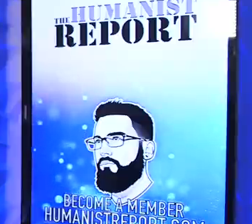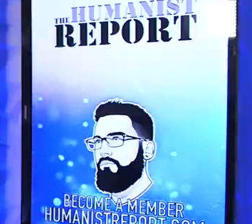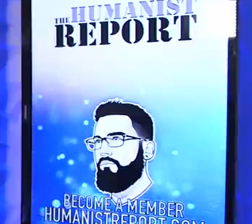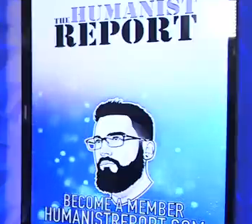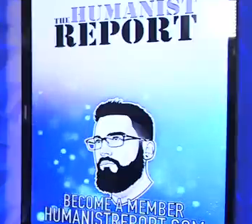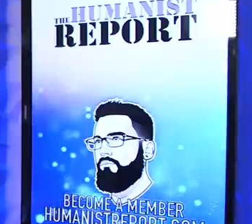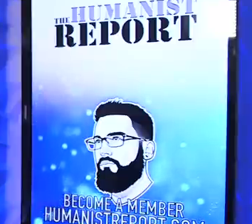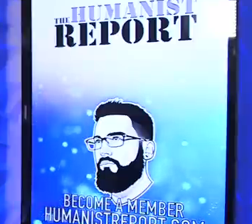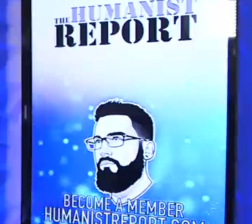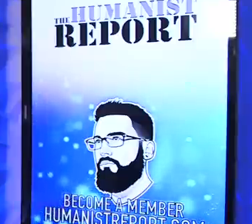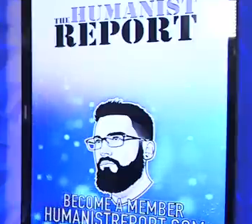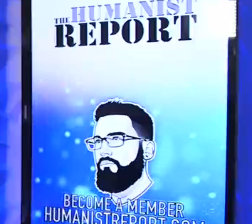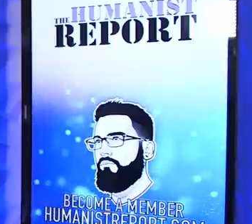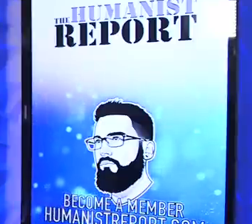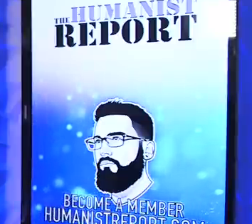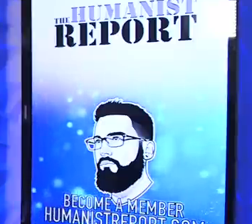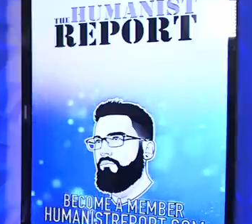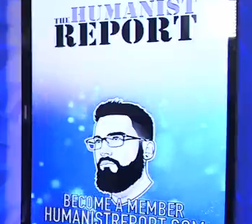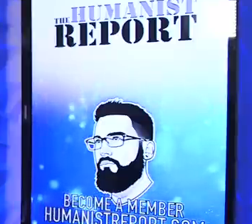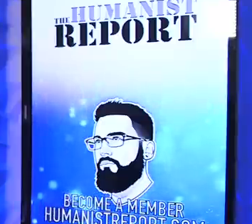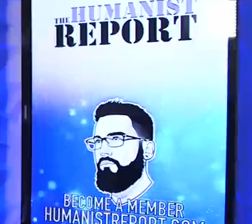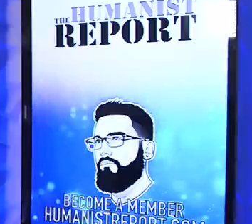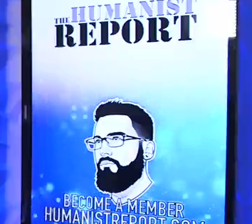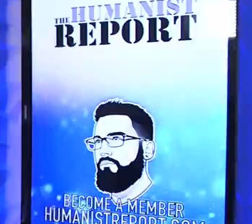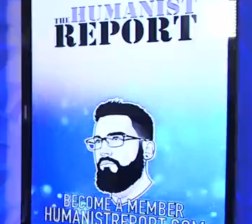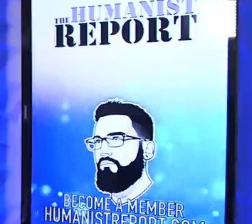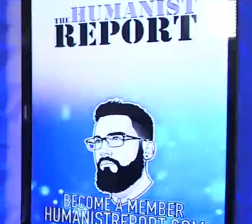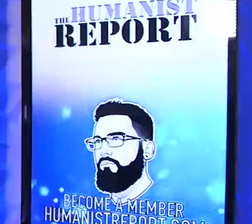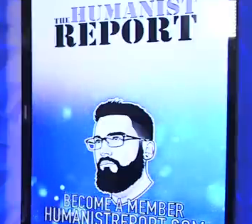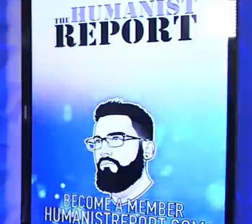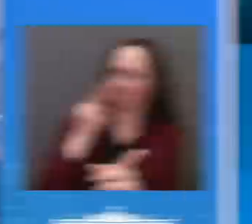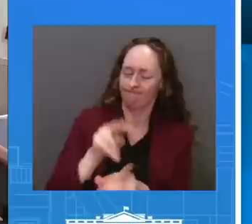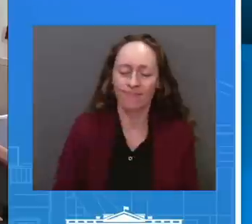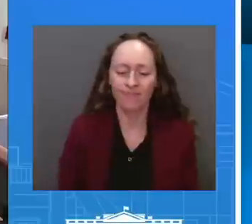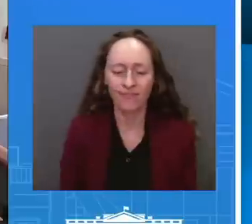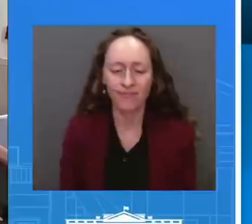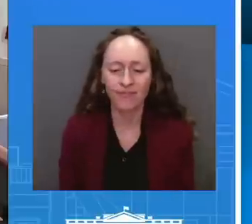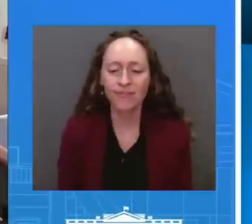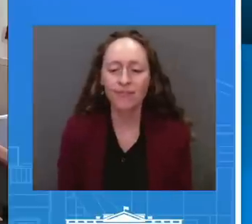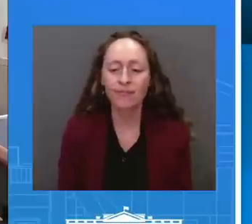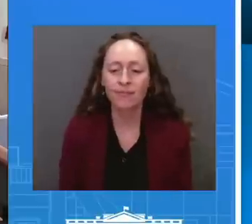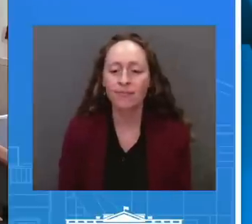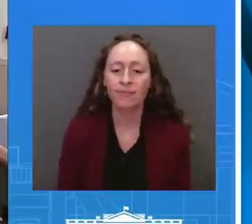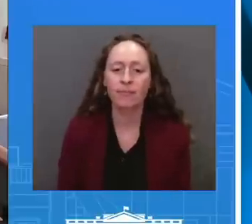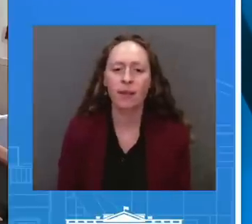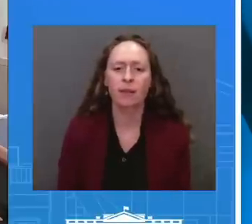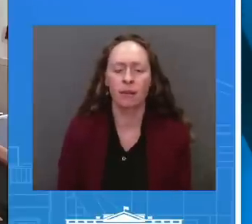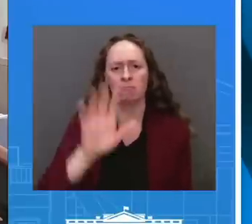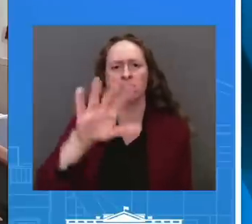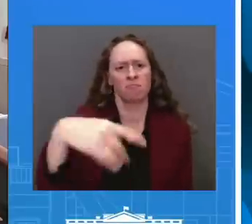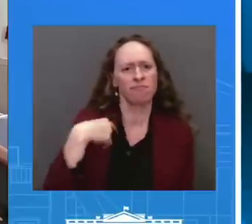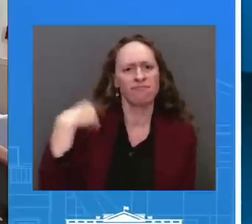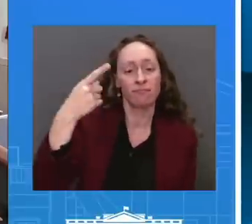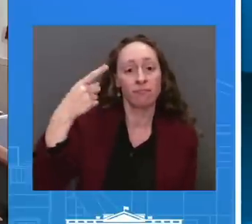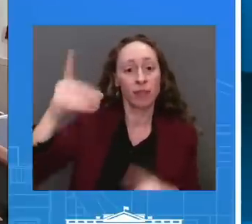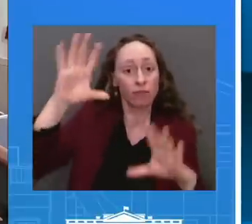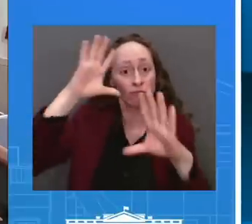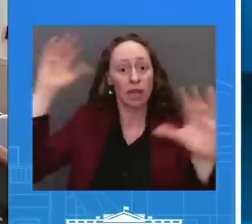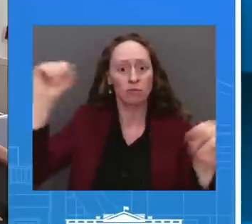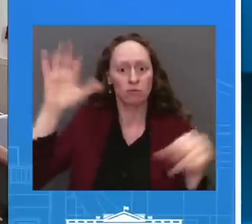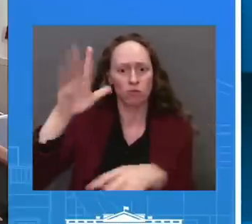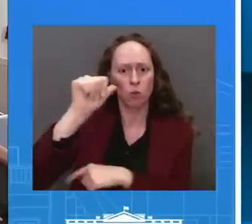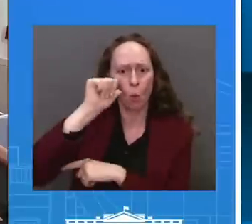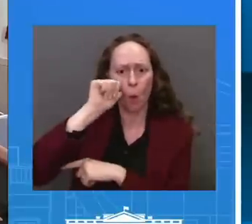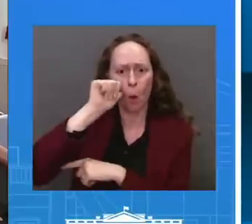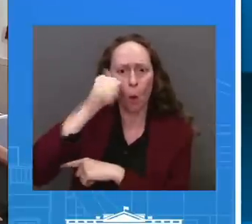understand what the takeaway was from this. Just watch this. This clip is amazing. It seems like by going to stand with workers at a picket